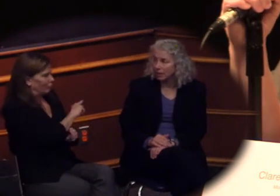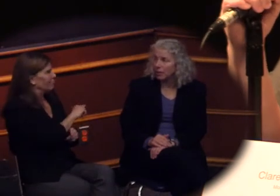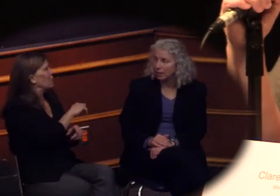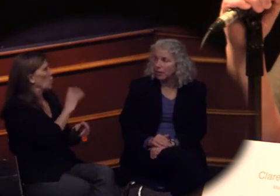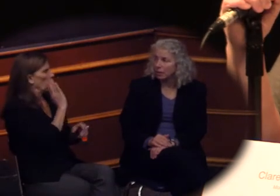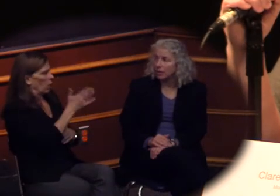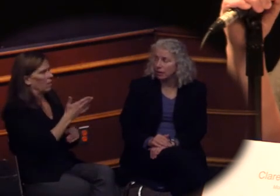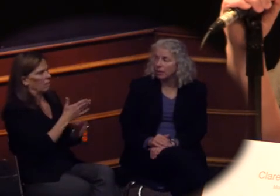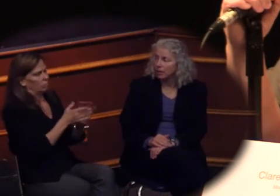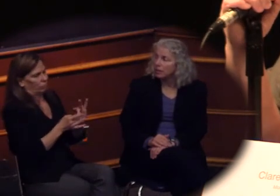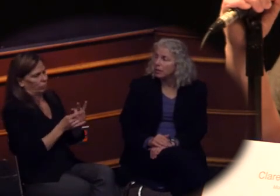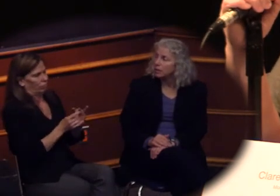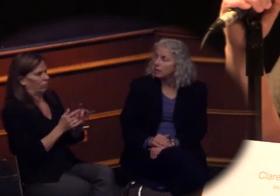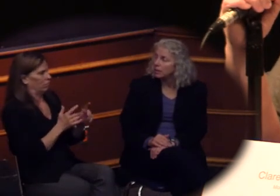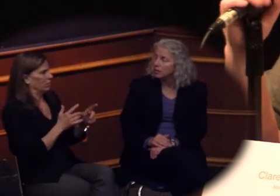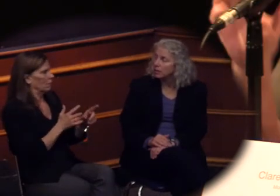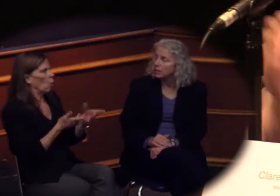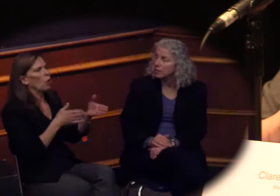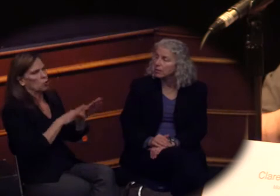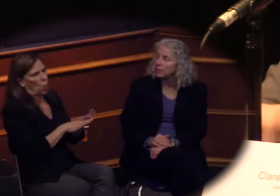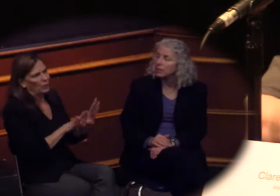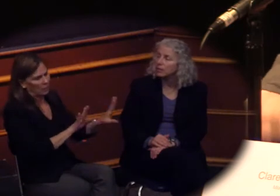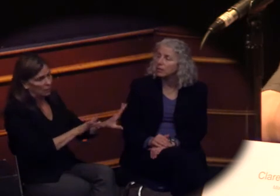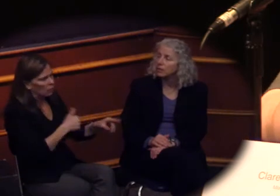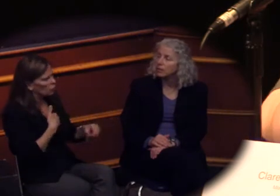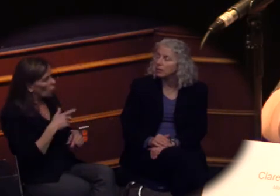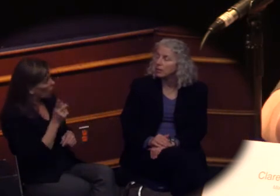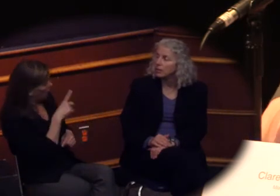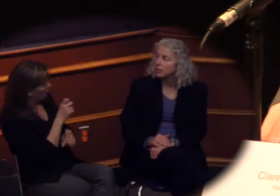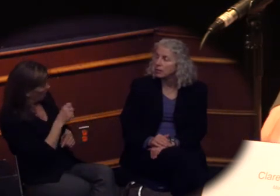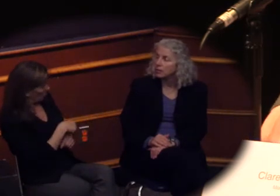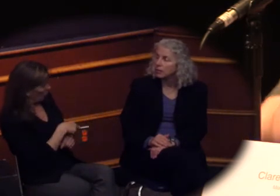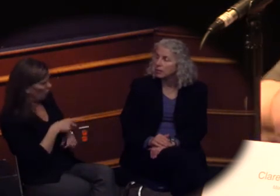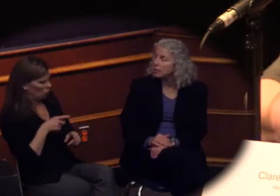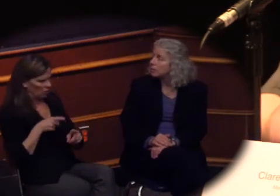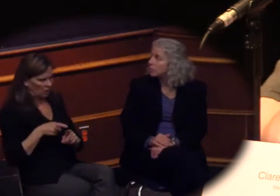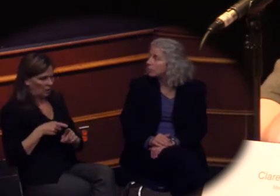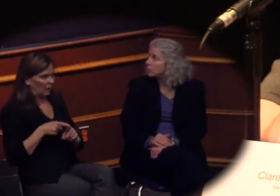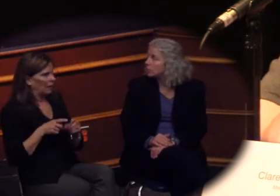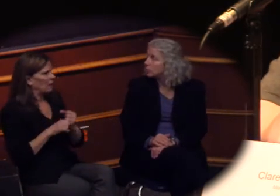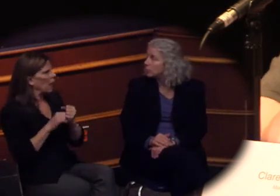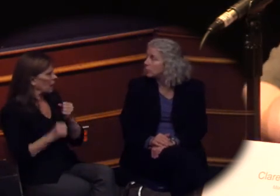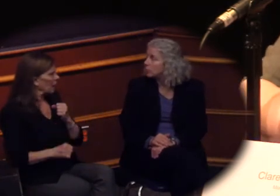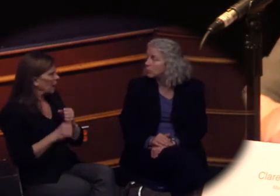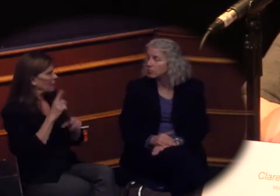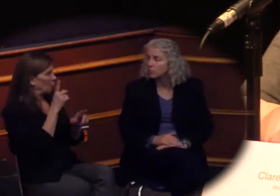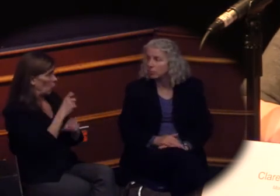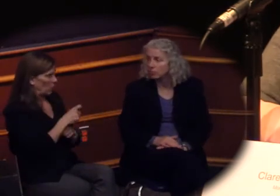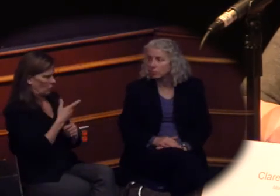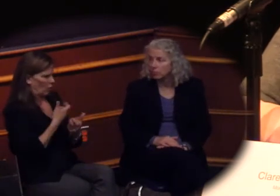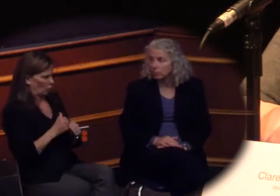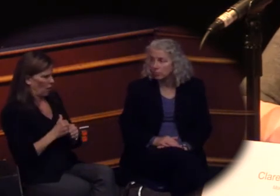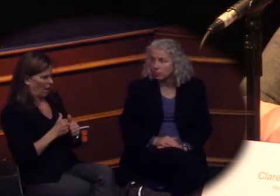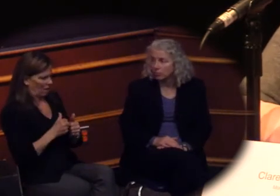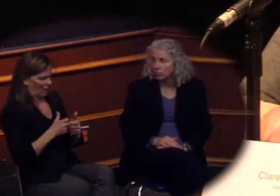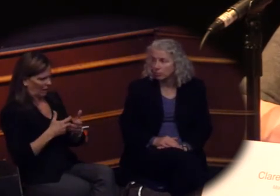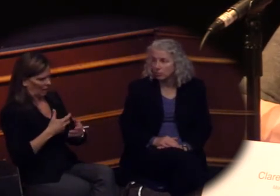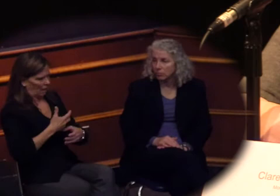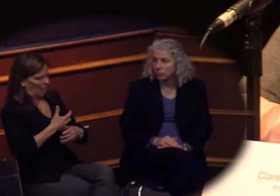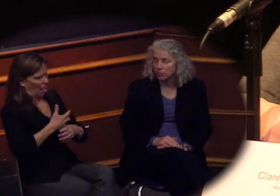So I'm going to ask a question that was, it's a little bit long, but I'm going to try this to see if we can